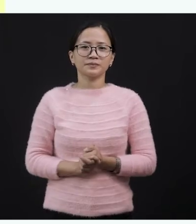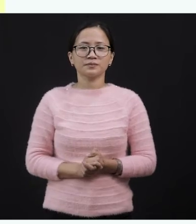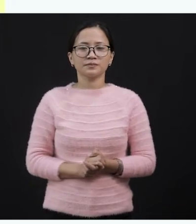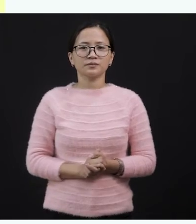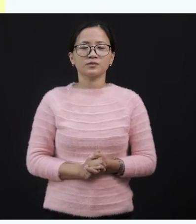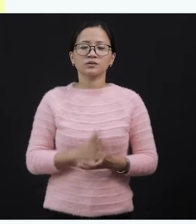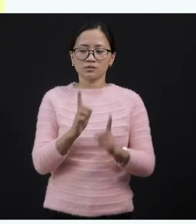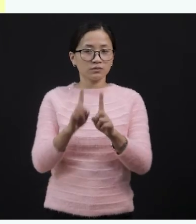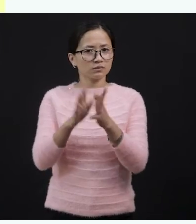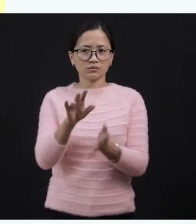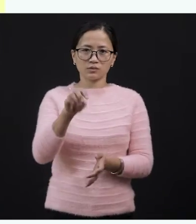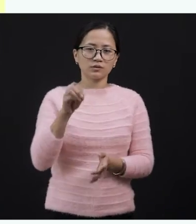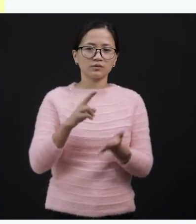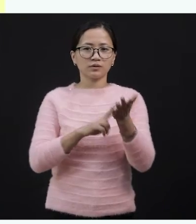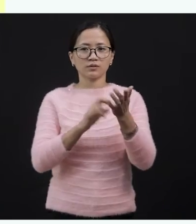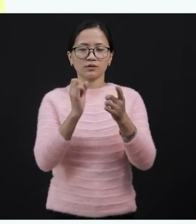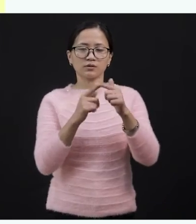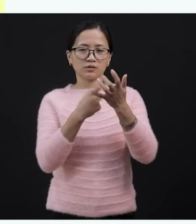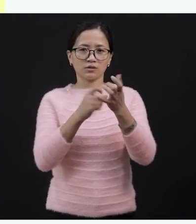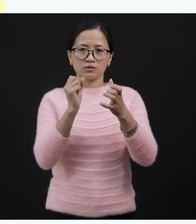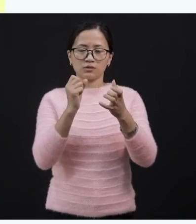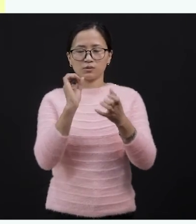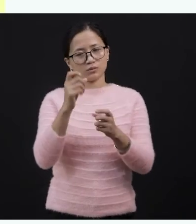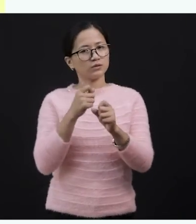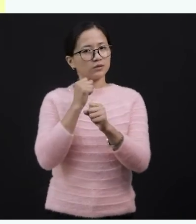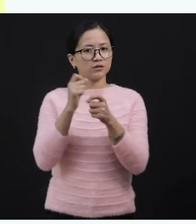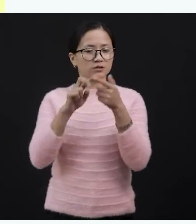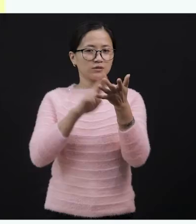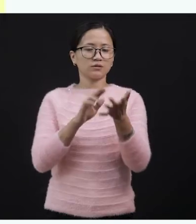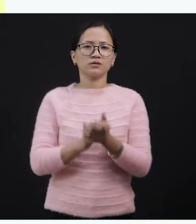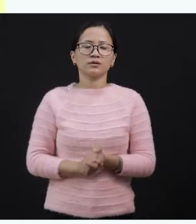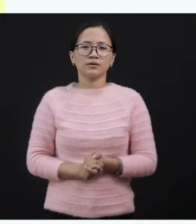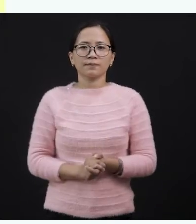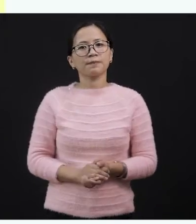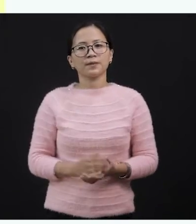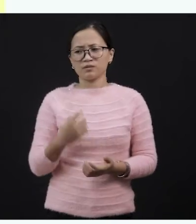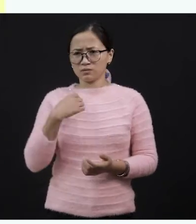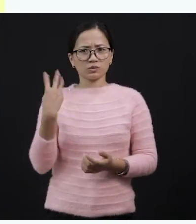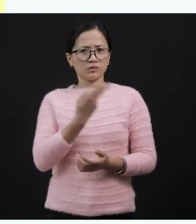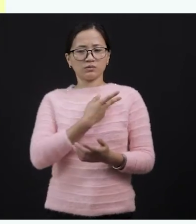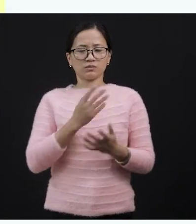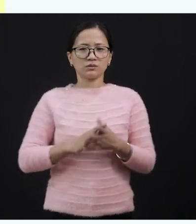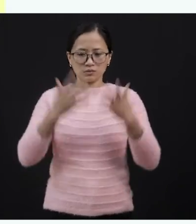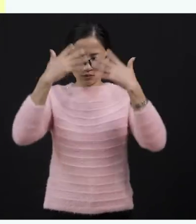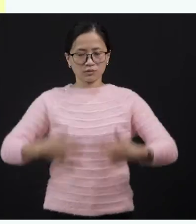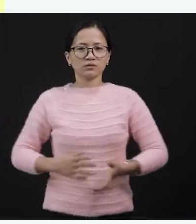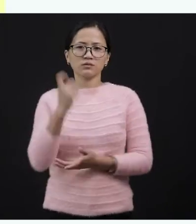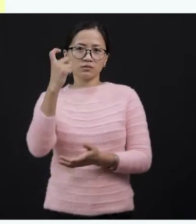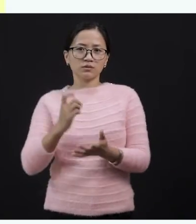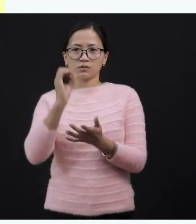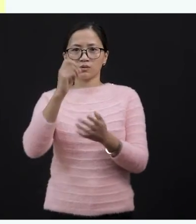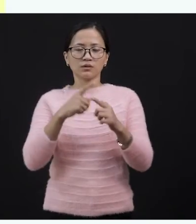take nitrogen? Okay, so we need oxygen, so we breathe in oxygen, right? So like